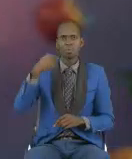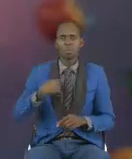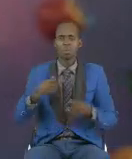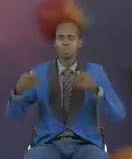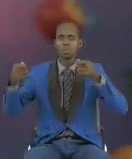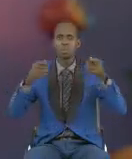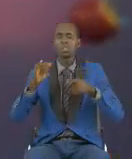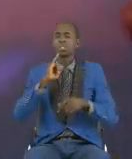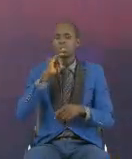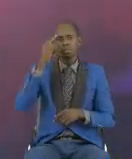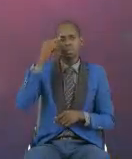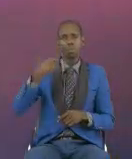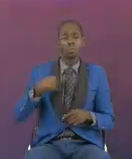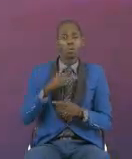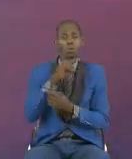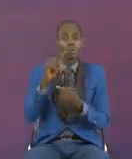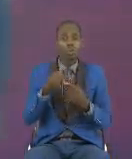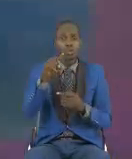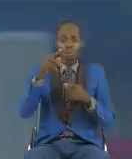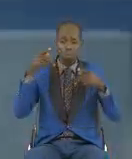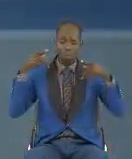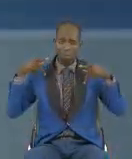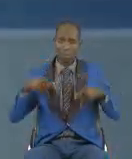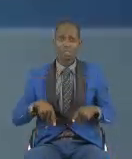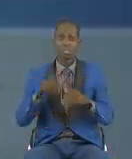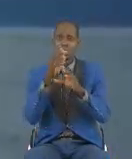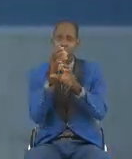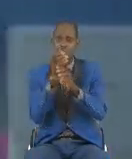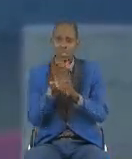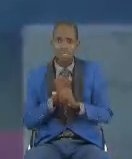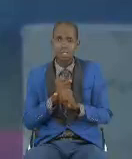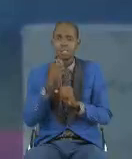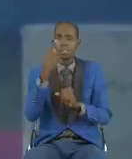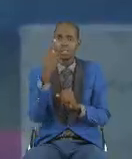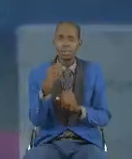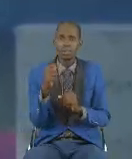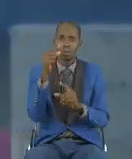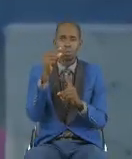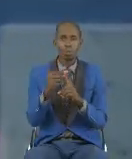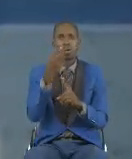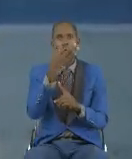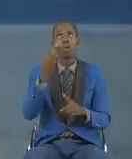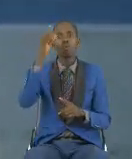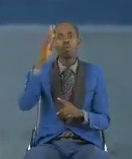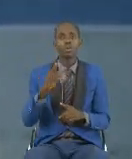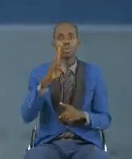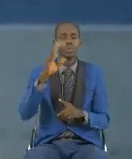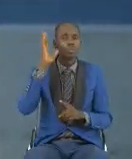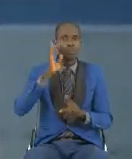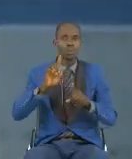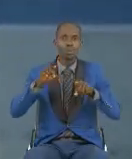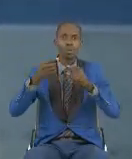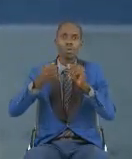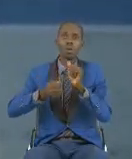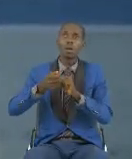that's for me. When you personally receive the word of God, you'll be going higher and